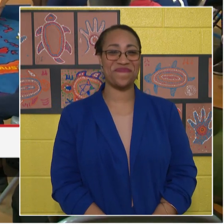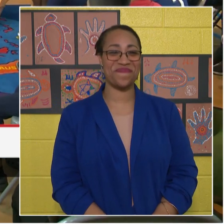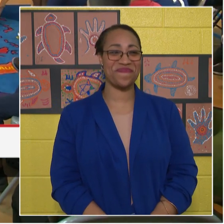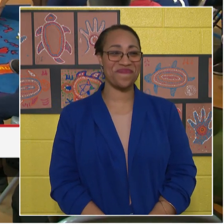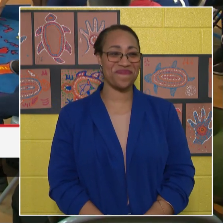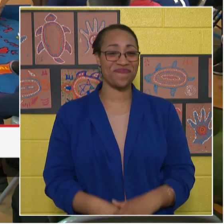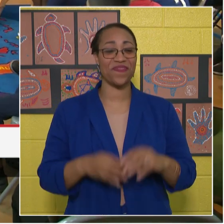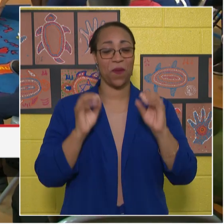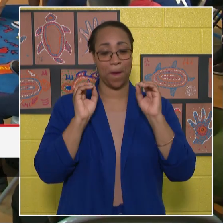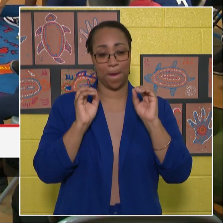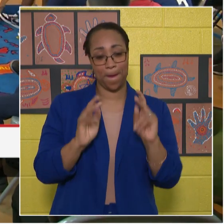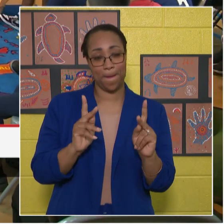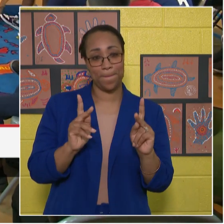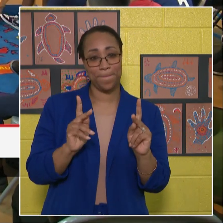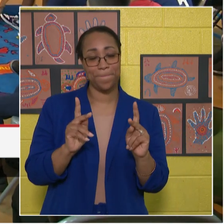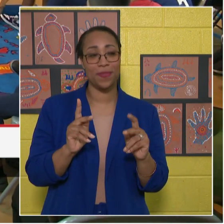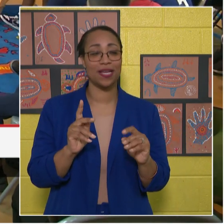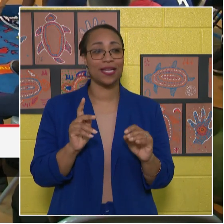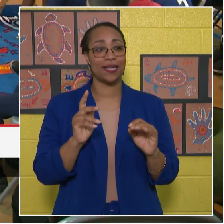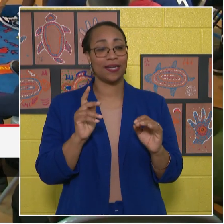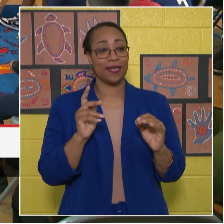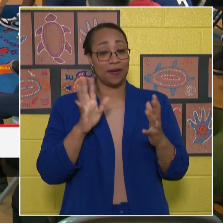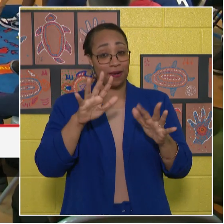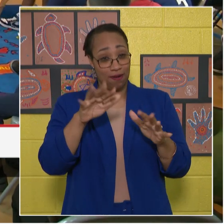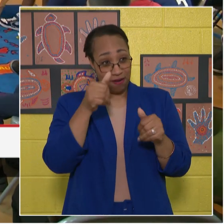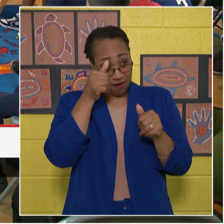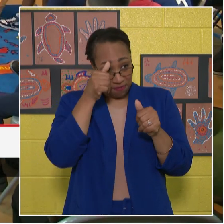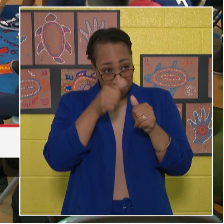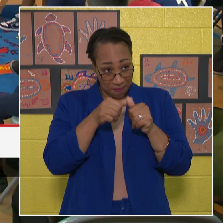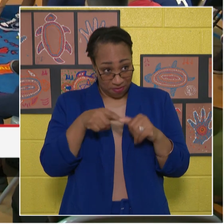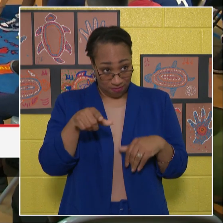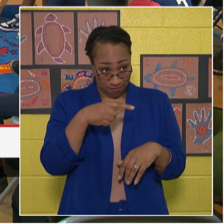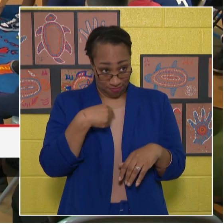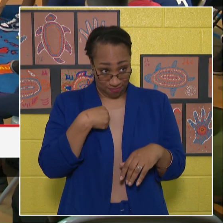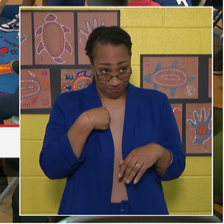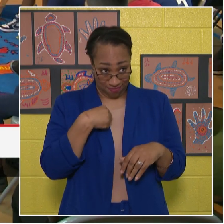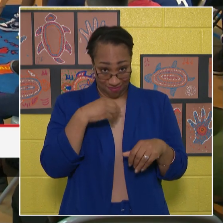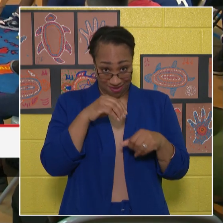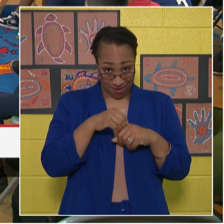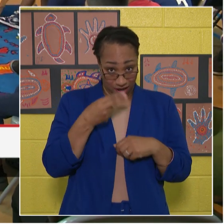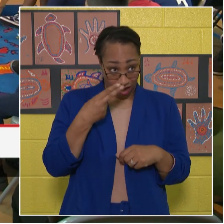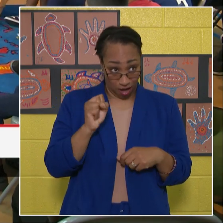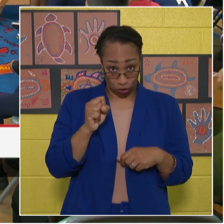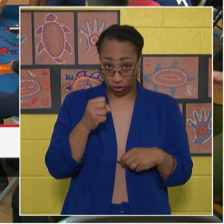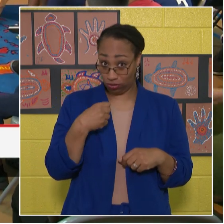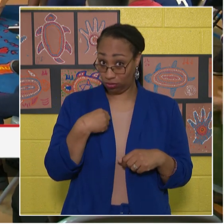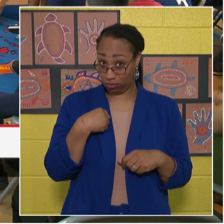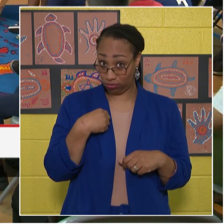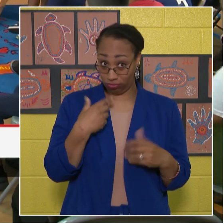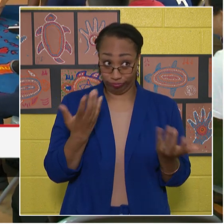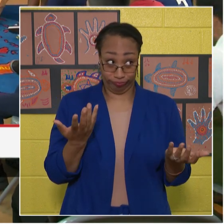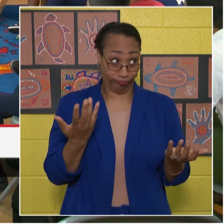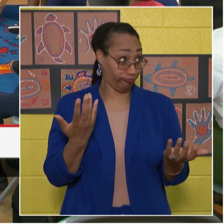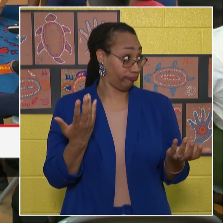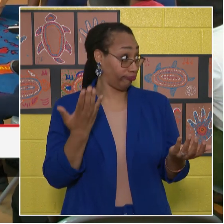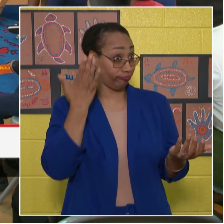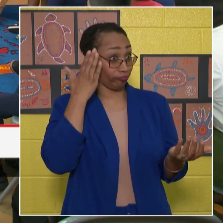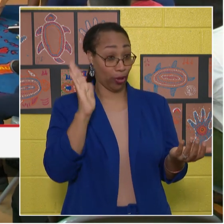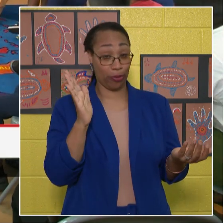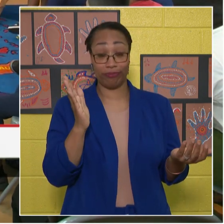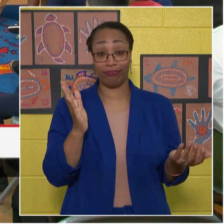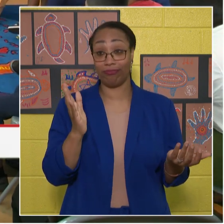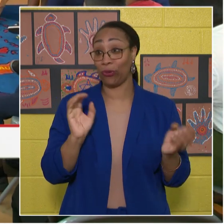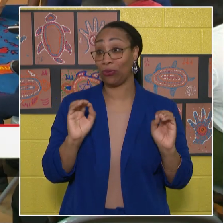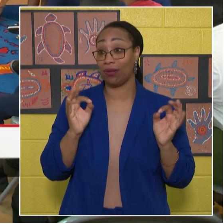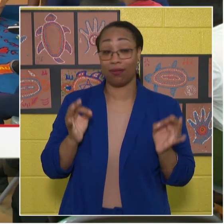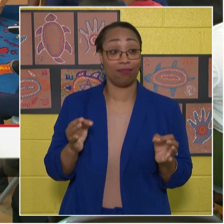Again, I didn't know when I was in 12th grade exactly where I was going to go. And I took a lot of advice